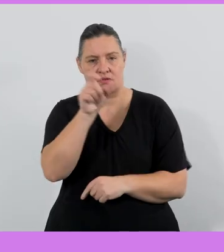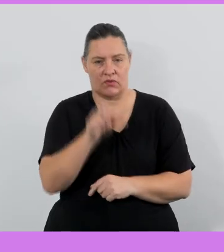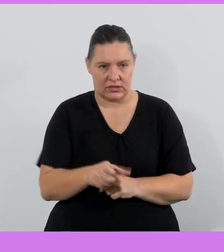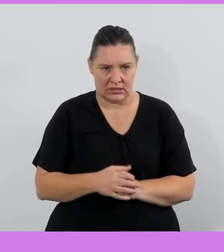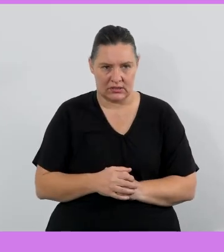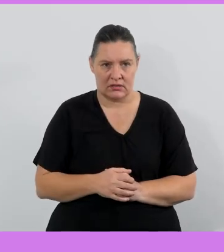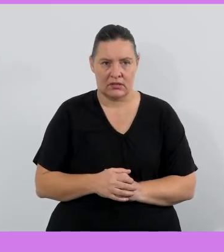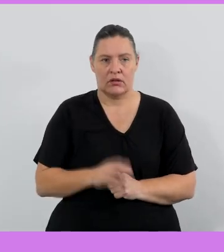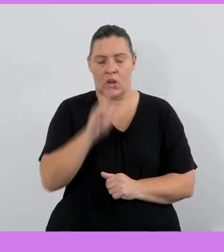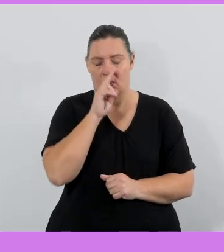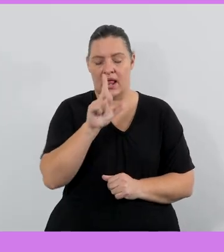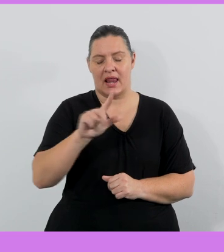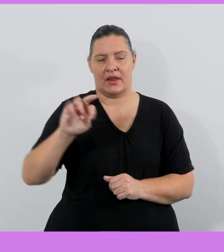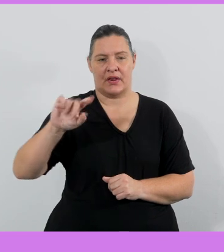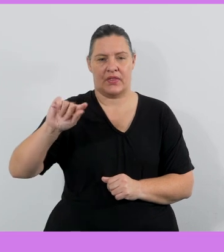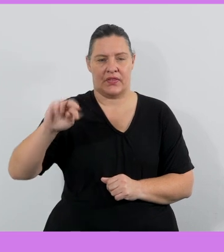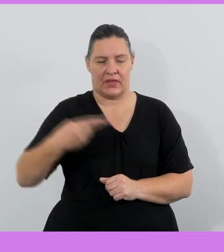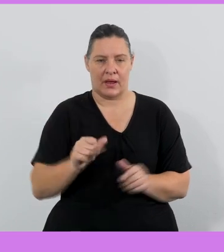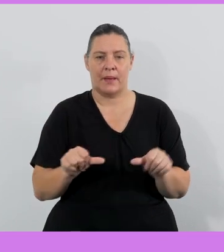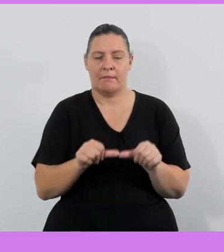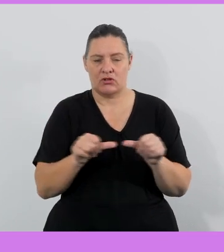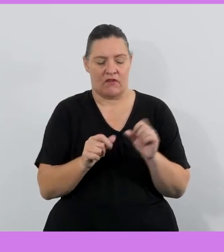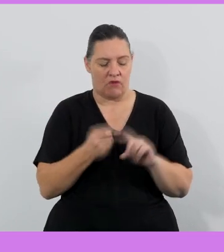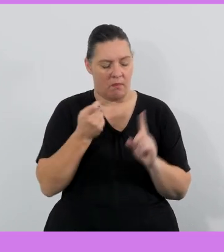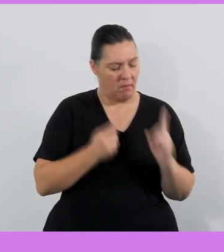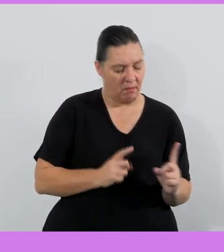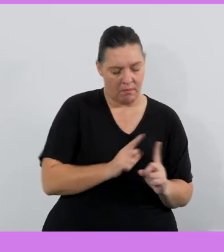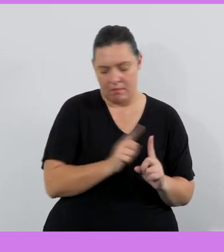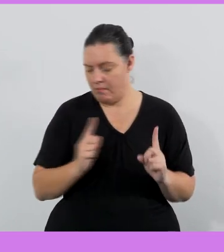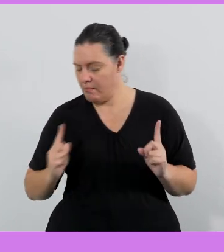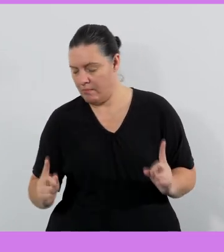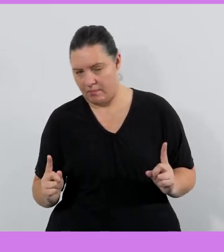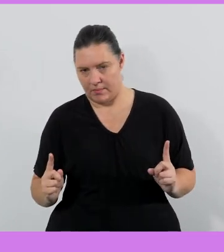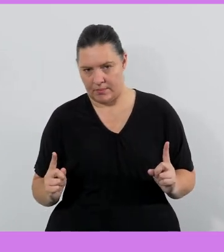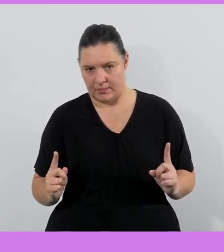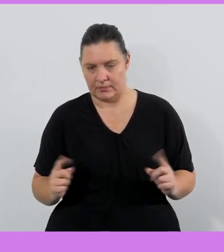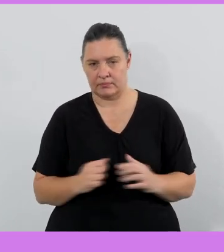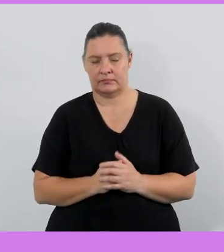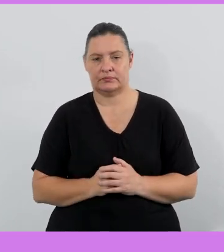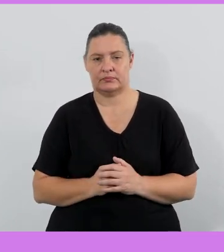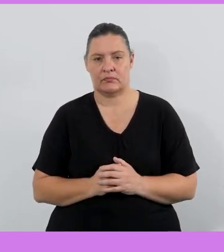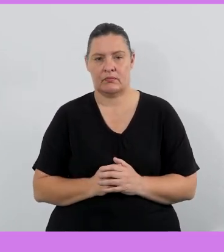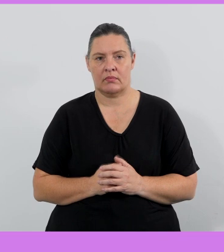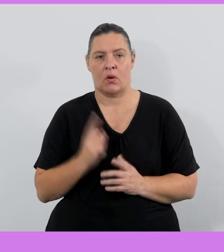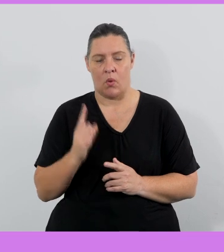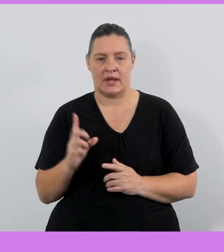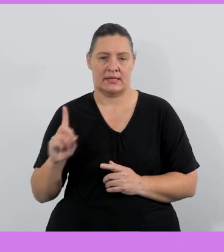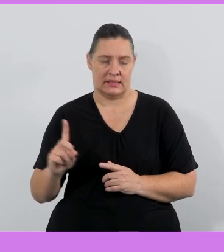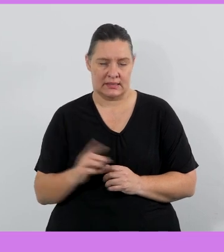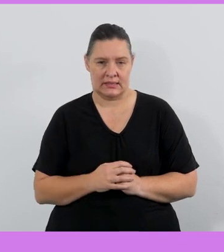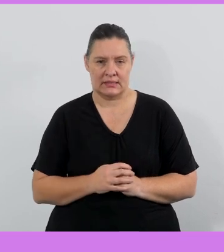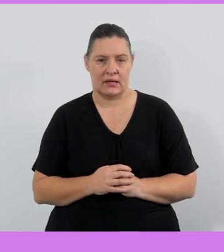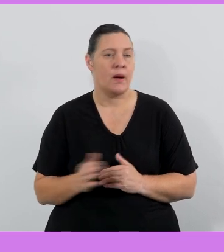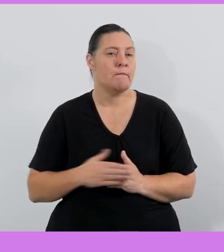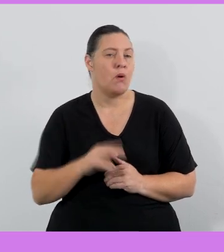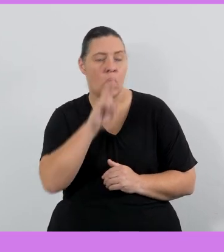we looked at length, which is the measurement of an object from the one end to the other end in one dimension. What